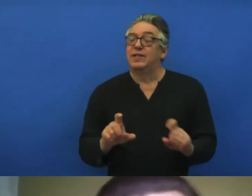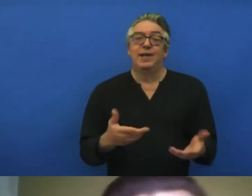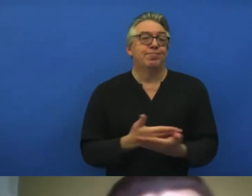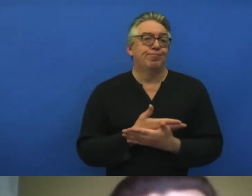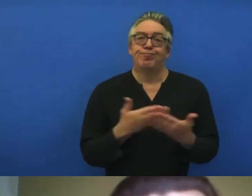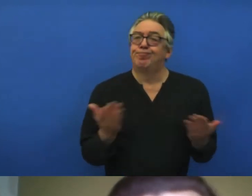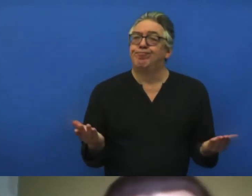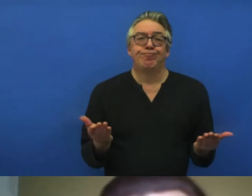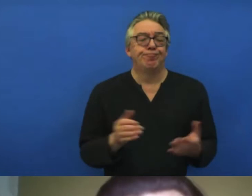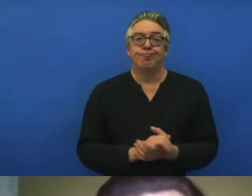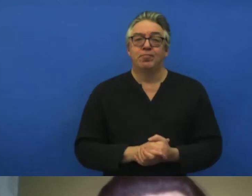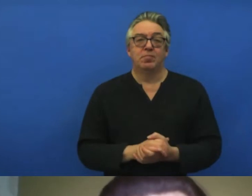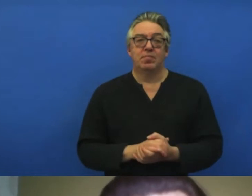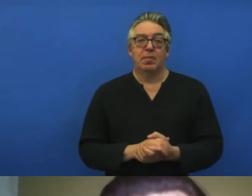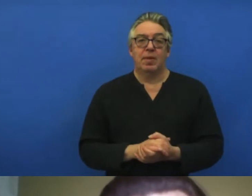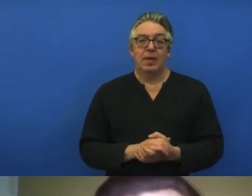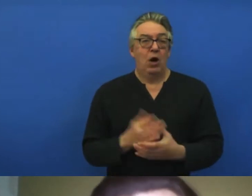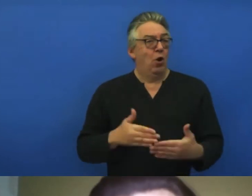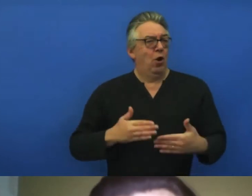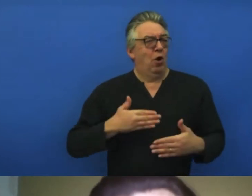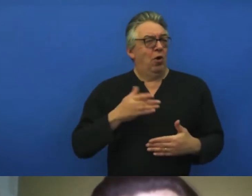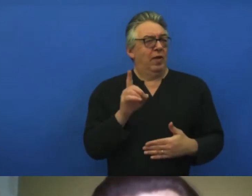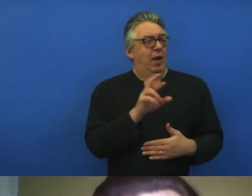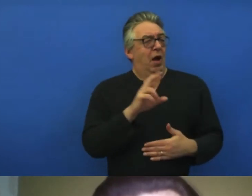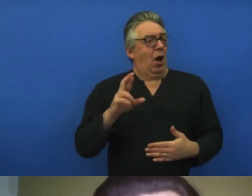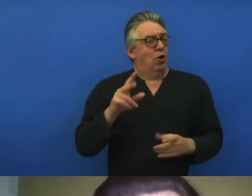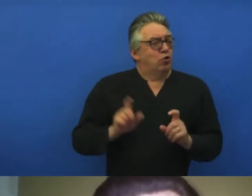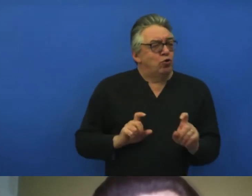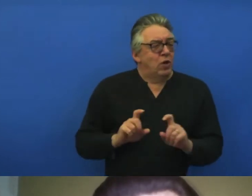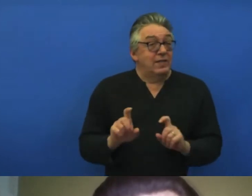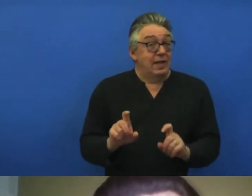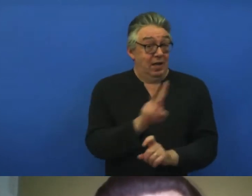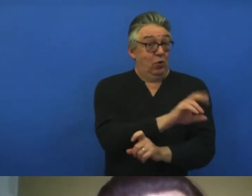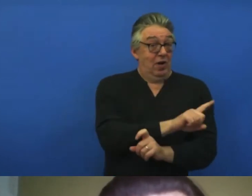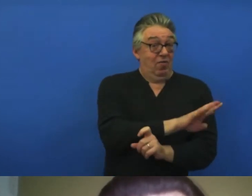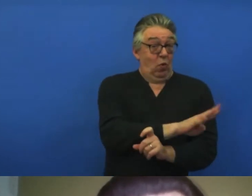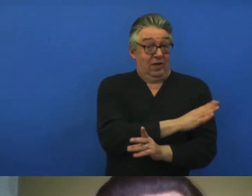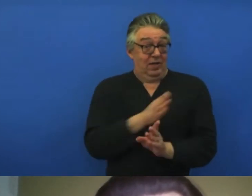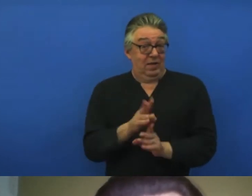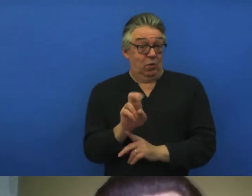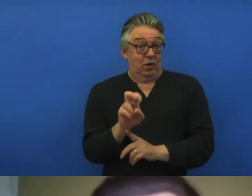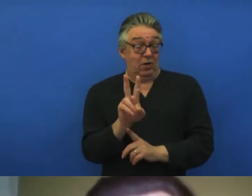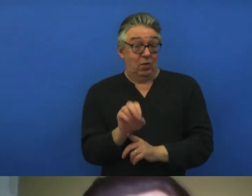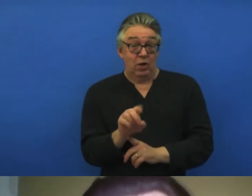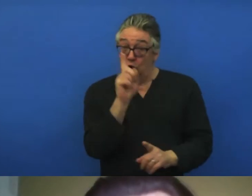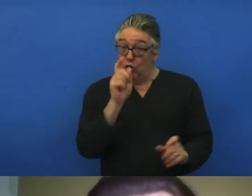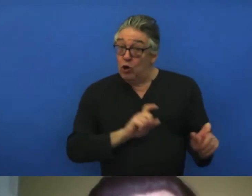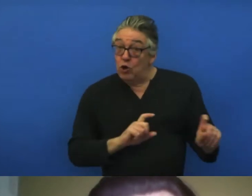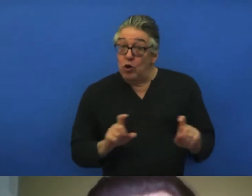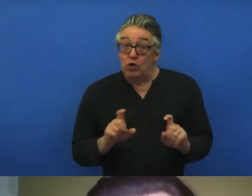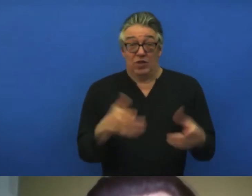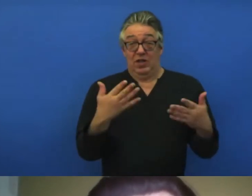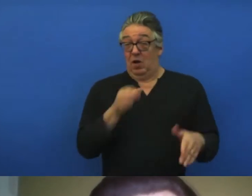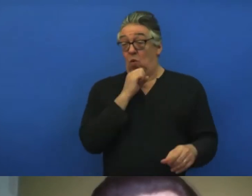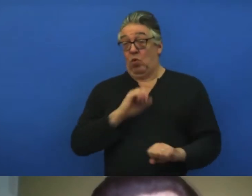preparedness, and all of these processes. The strategy of 2014-2020 obviously is outdated